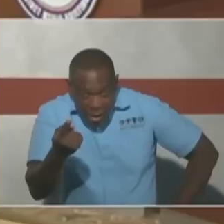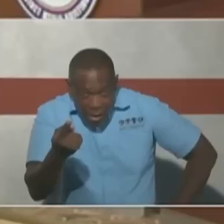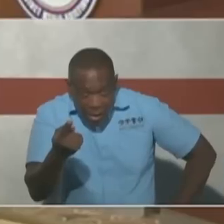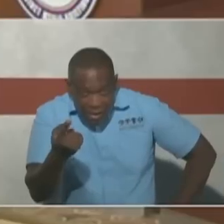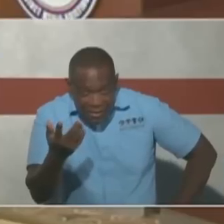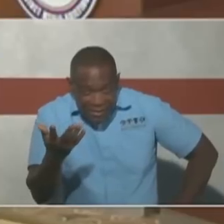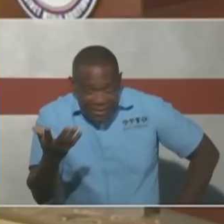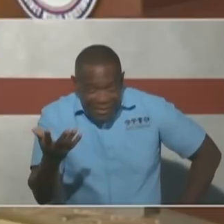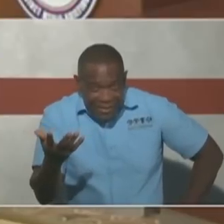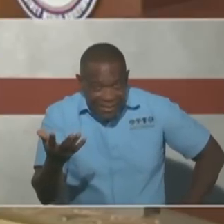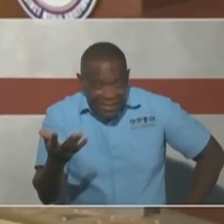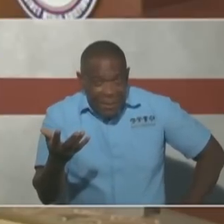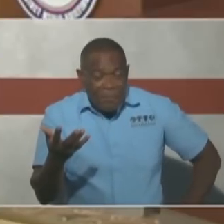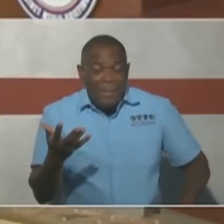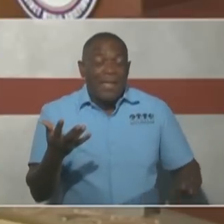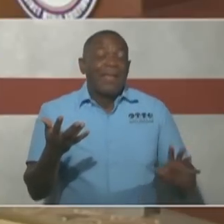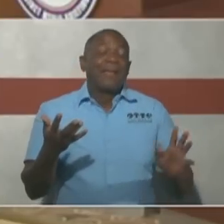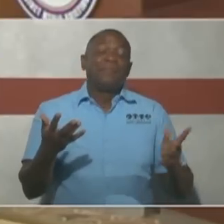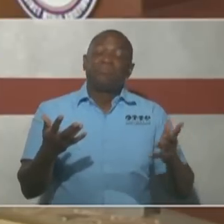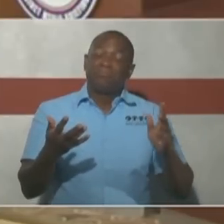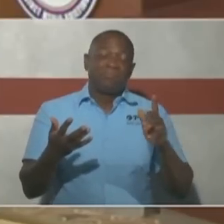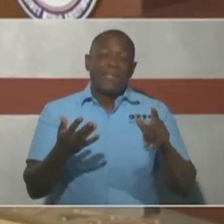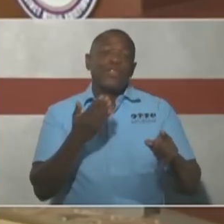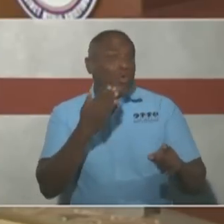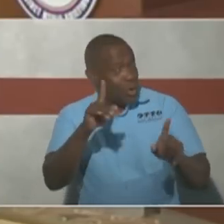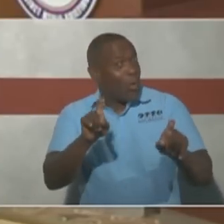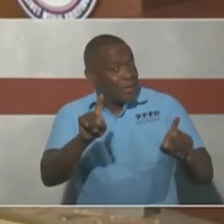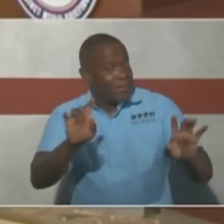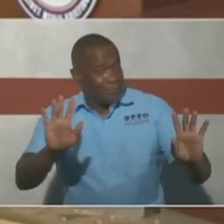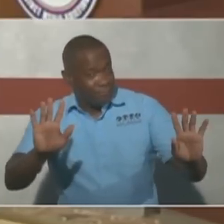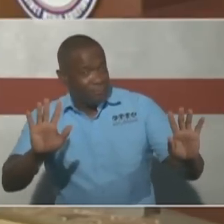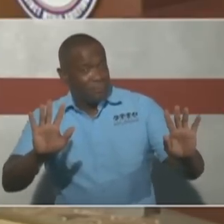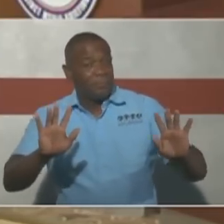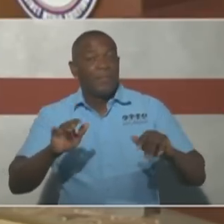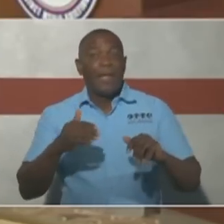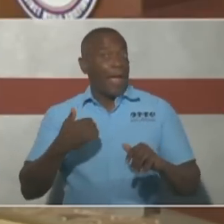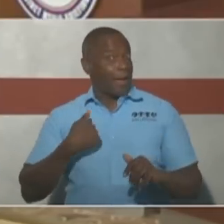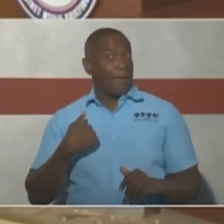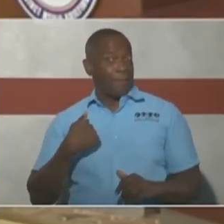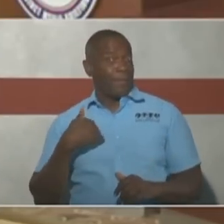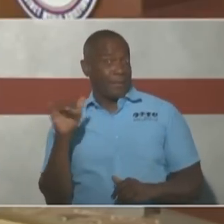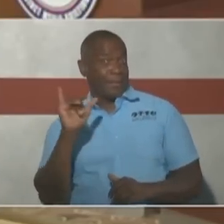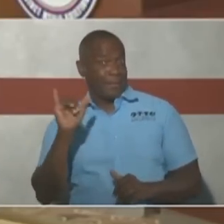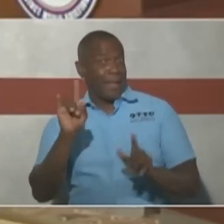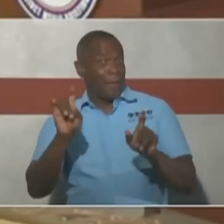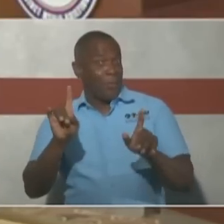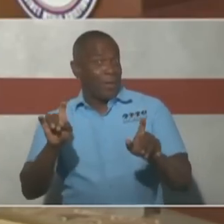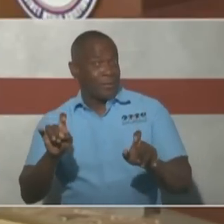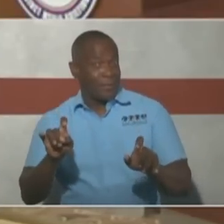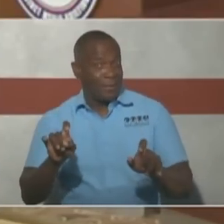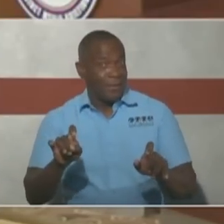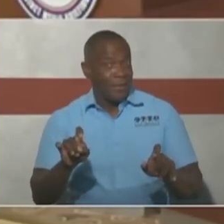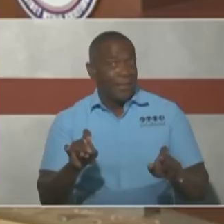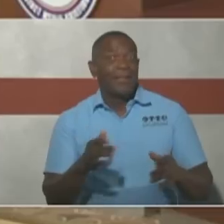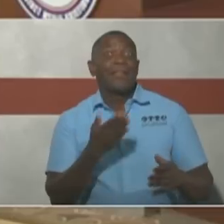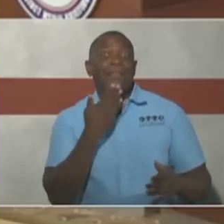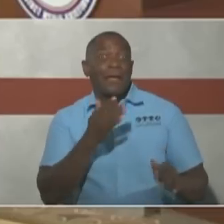the first 2 shots, AstraZeneca, and then I got my 2 booster shots. My last booster shot would have been